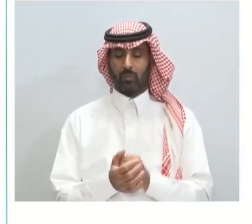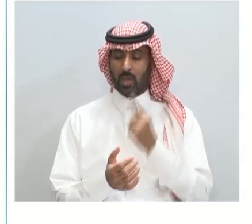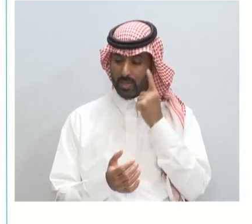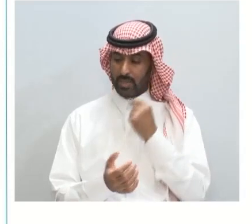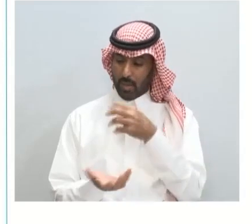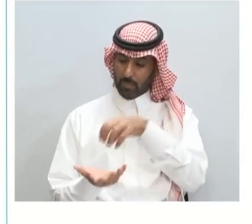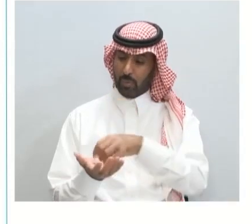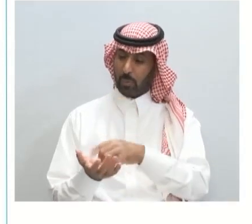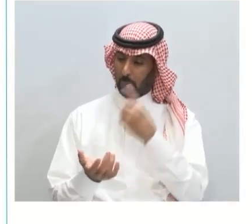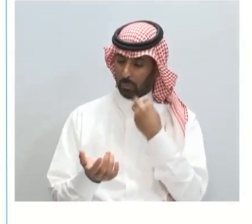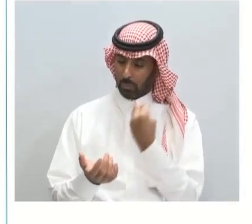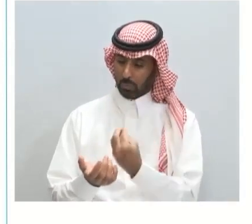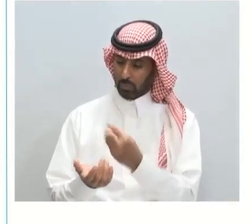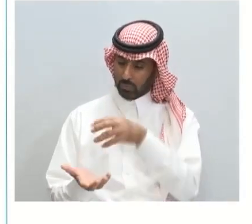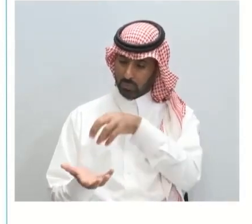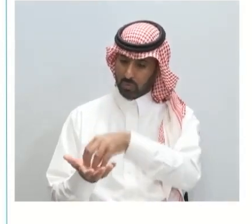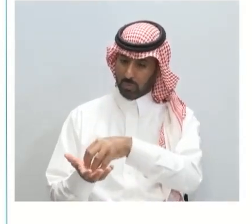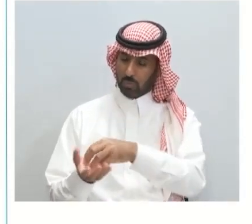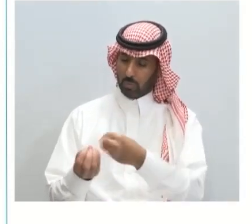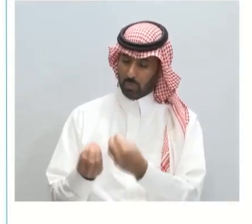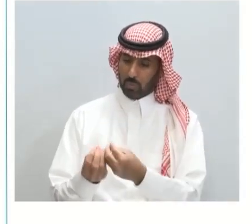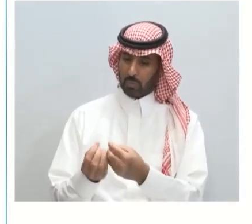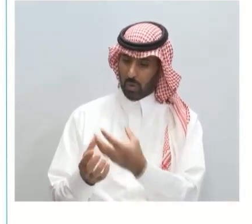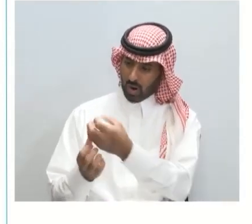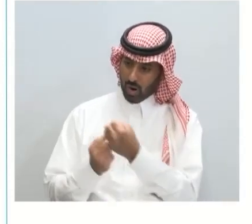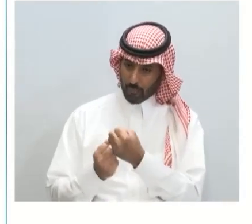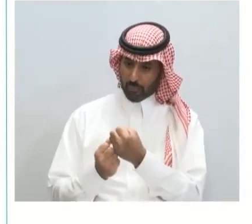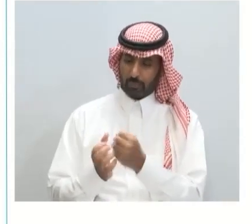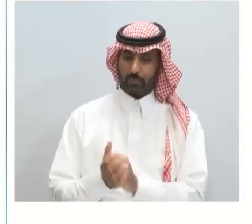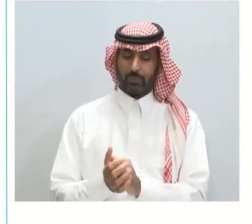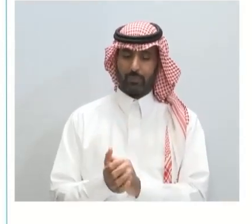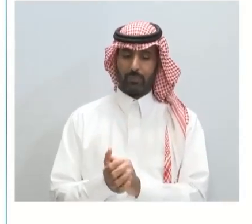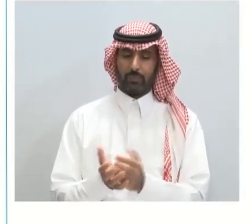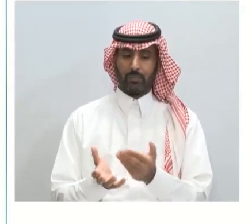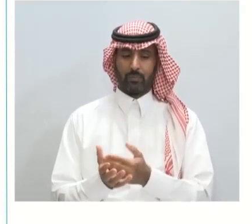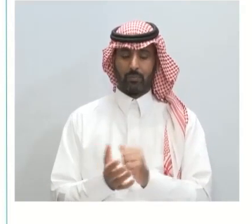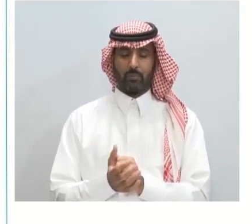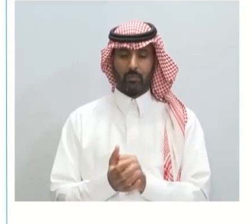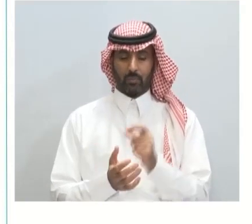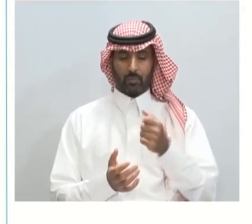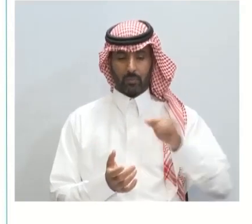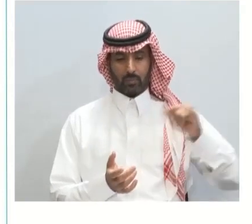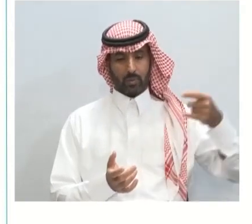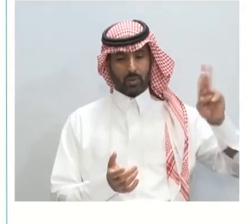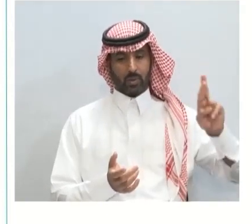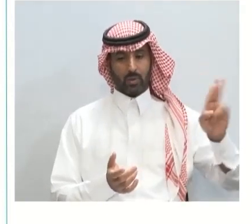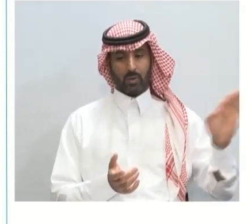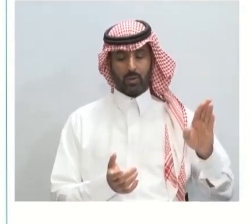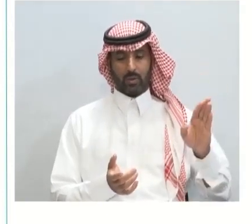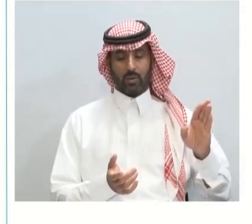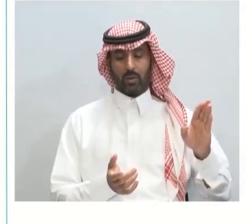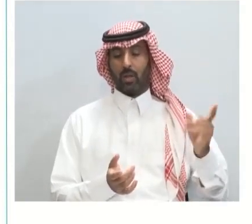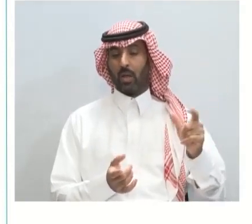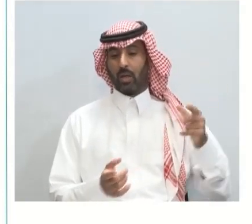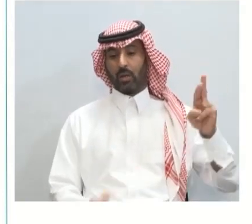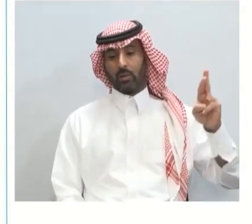prefix IR, irresistible. So, we have three parts here. The prefix IR, then the word resist,